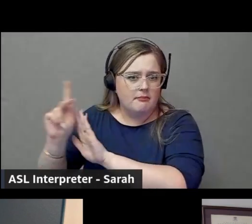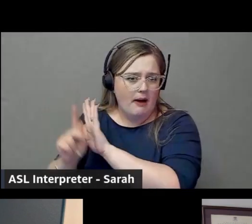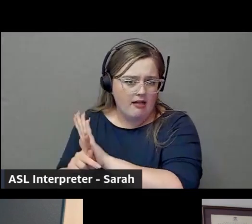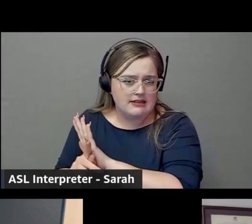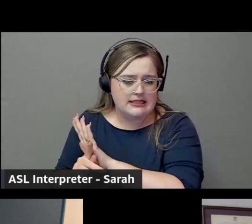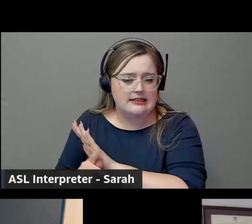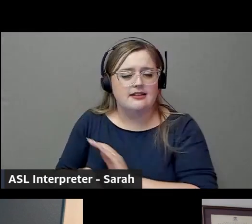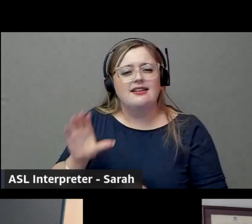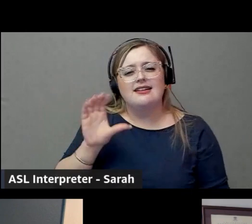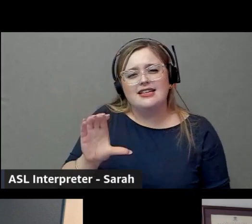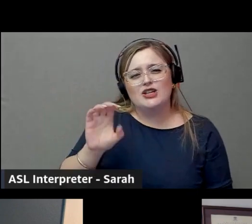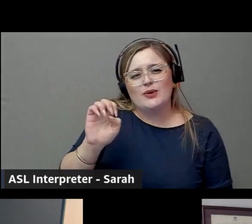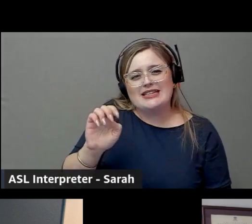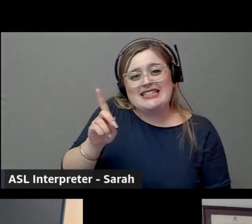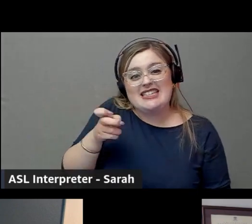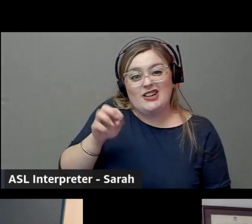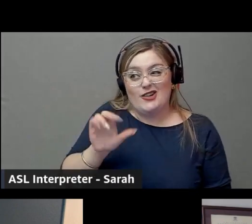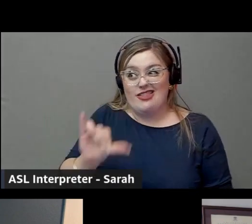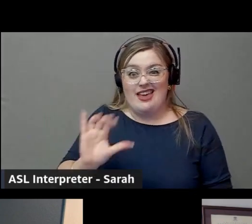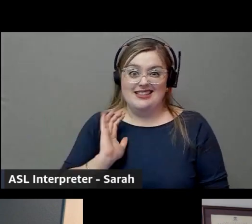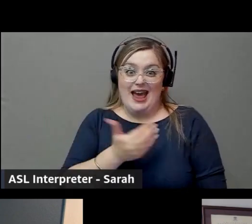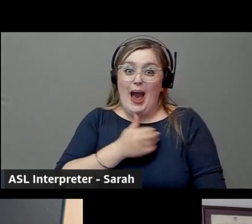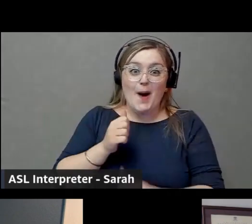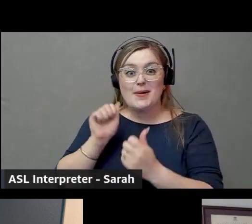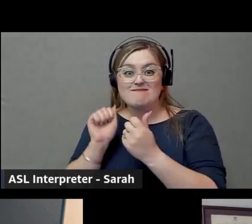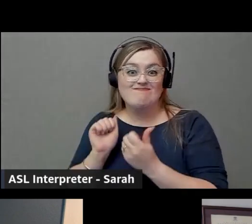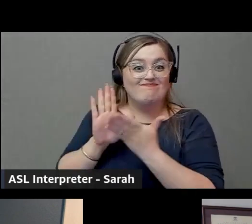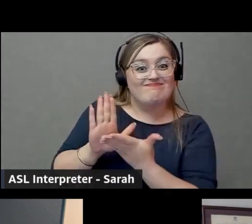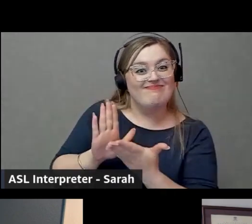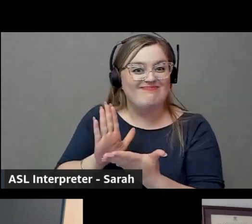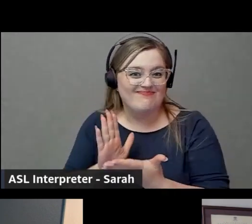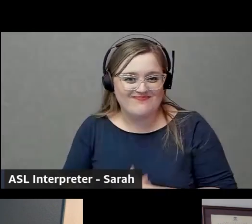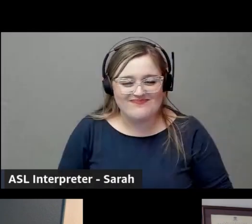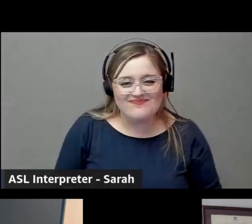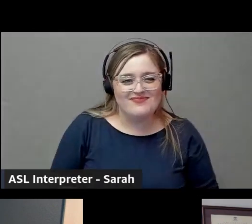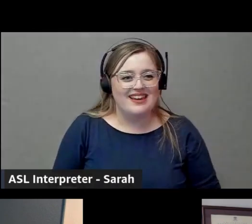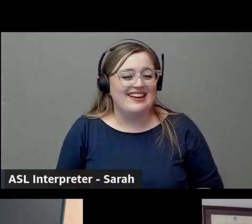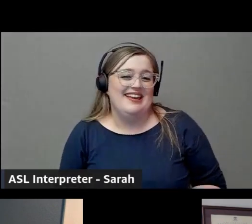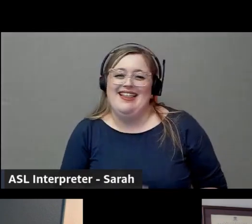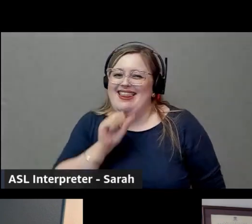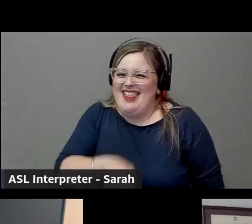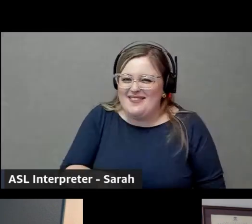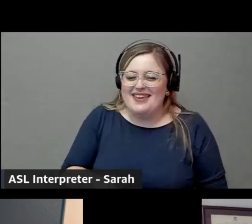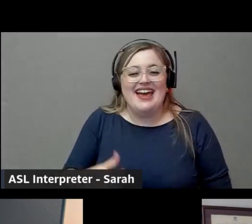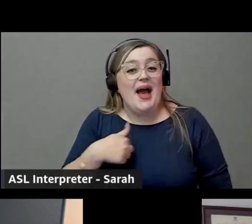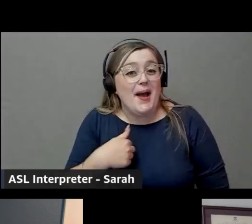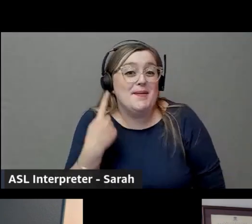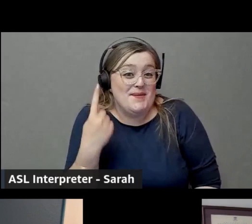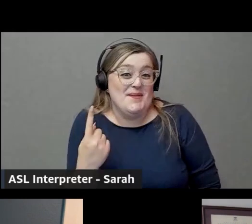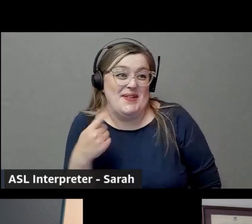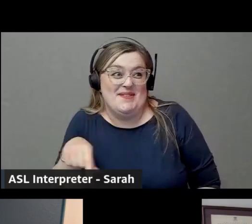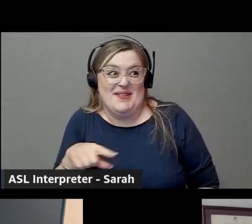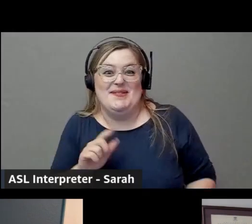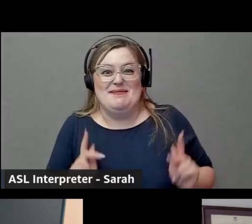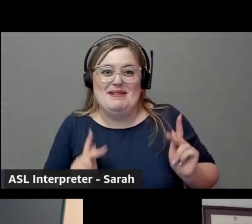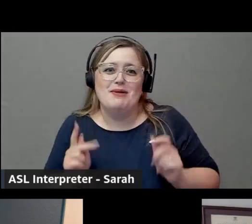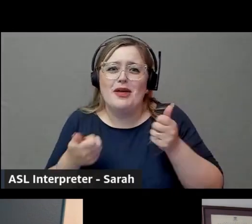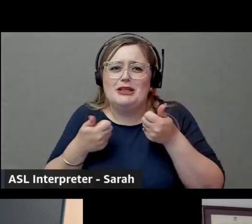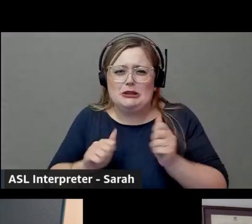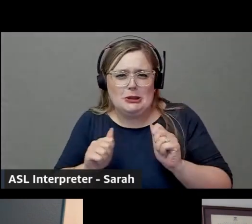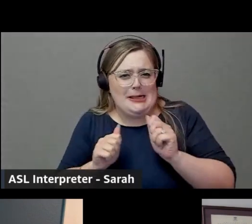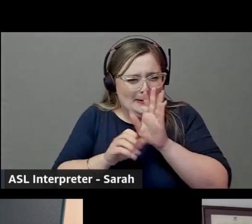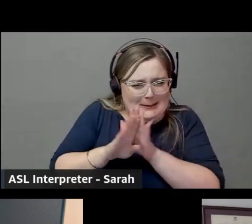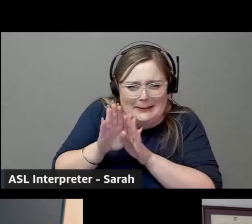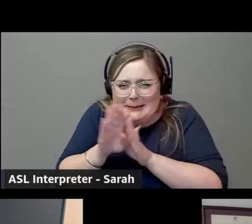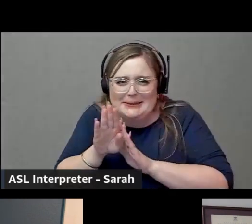is our stab at that. I love it. And I am one of those people that has tried to make one of these engines,